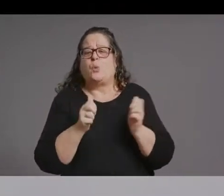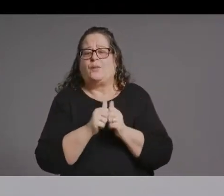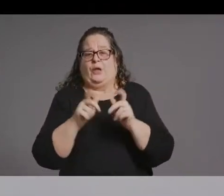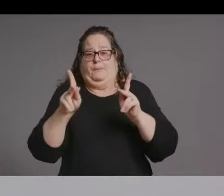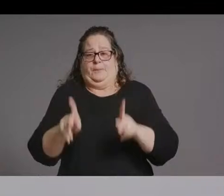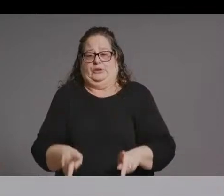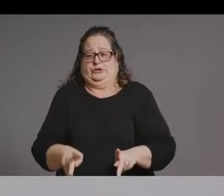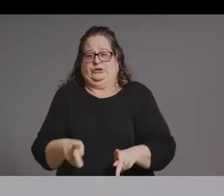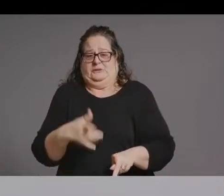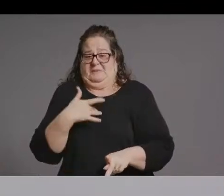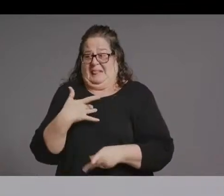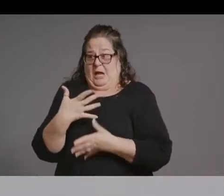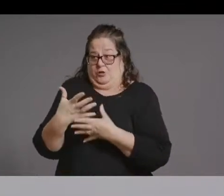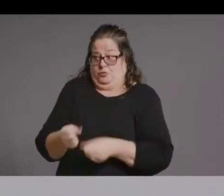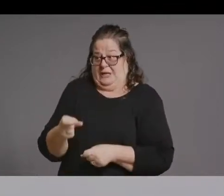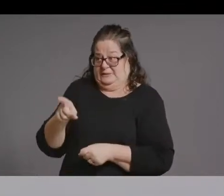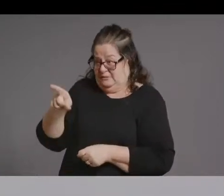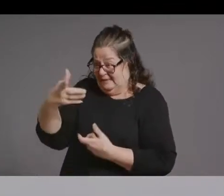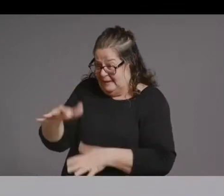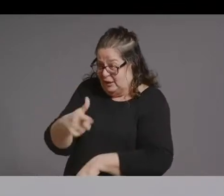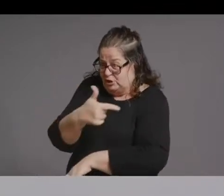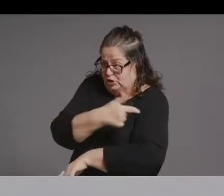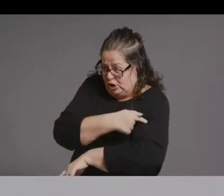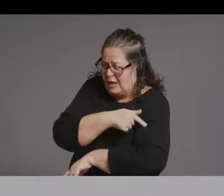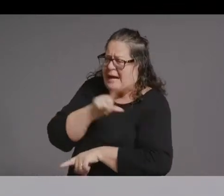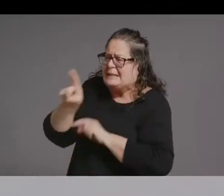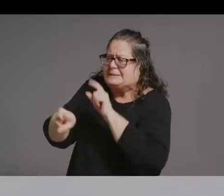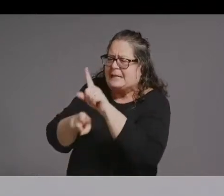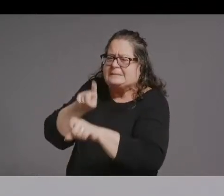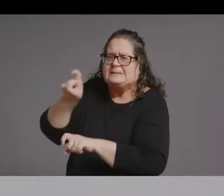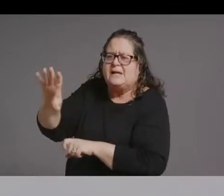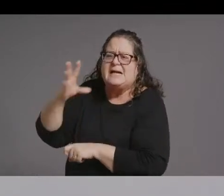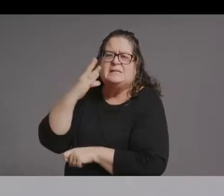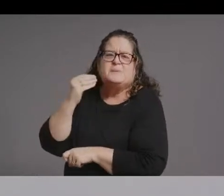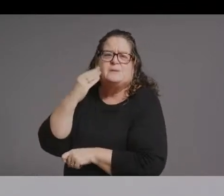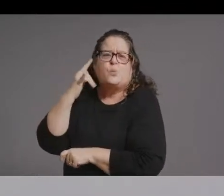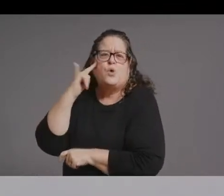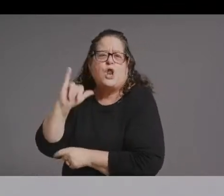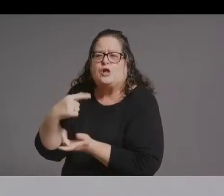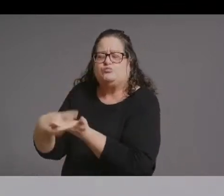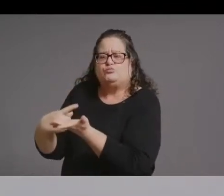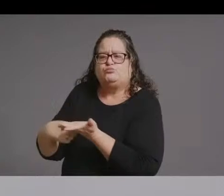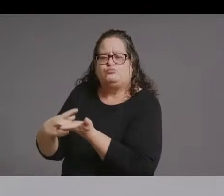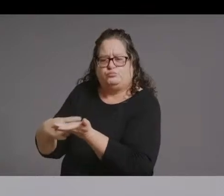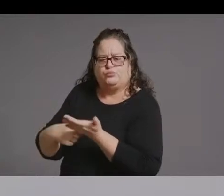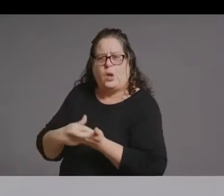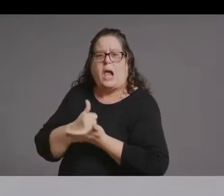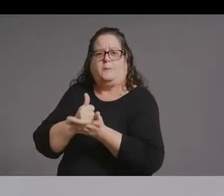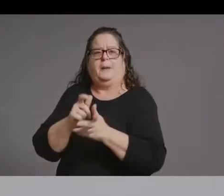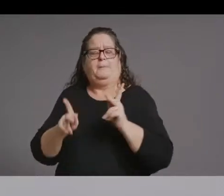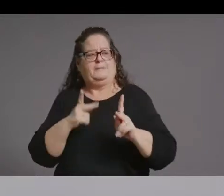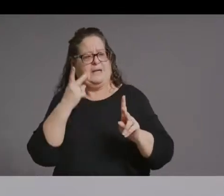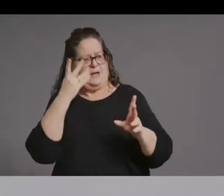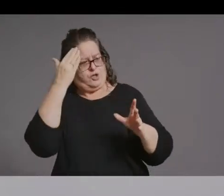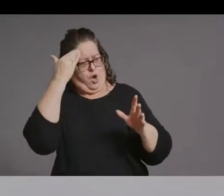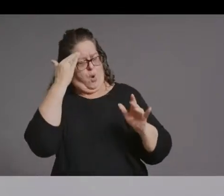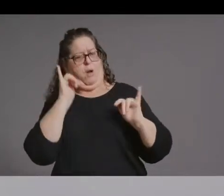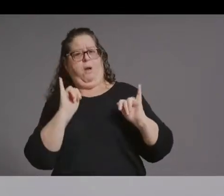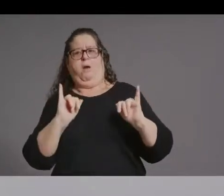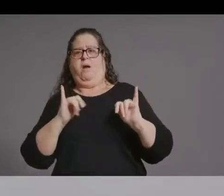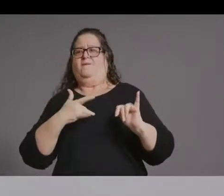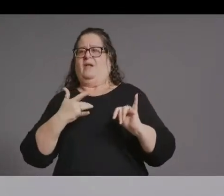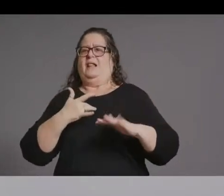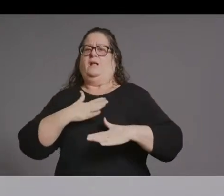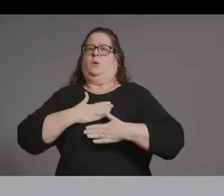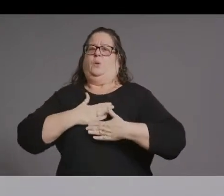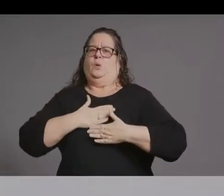with it, because I think that instills a lot of confidence in people. We've got a lot of information on our website. You can